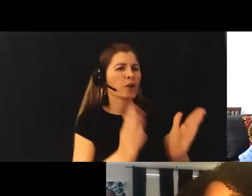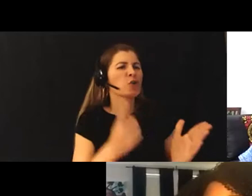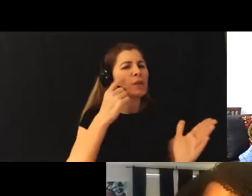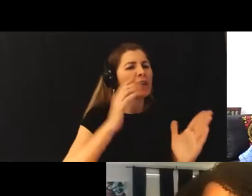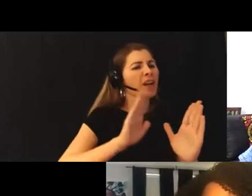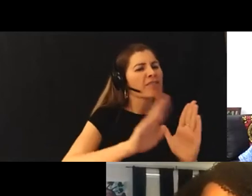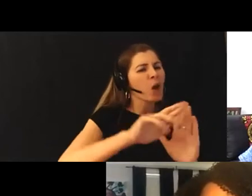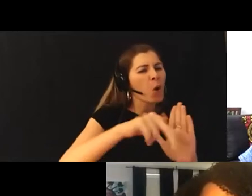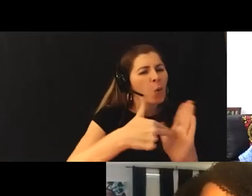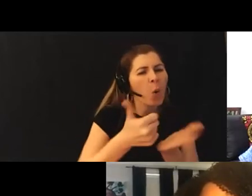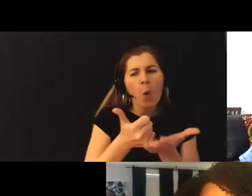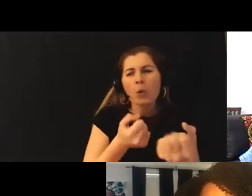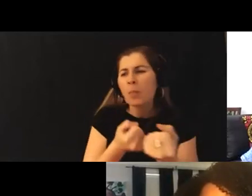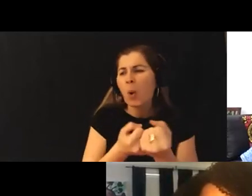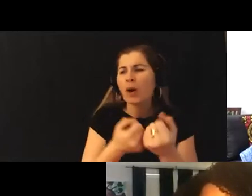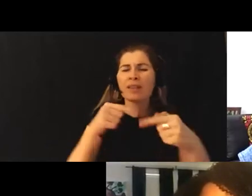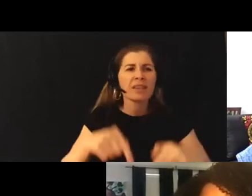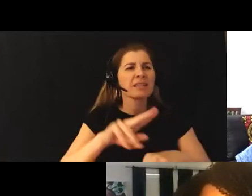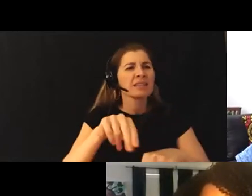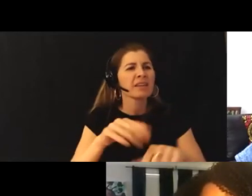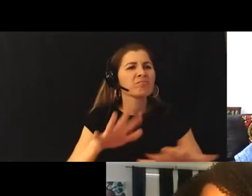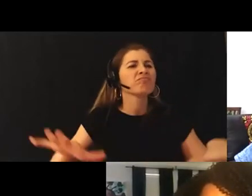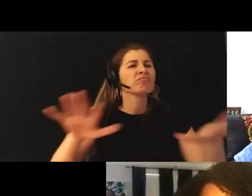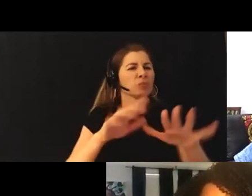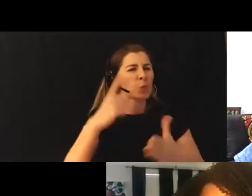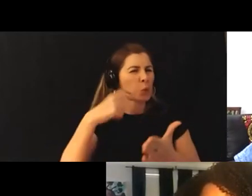arts education ecosystem?